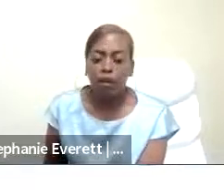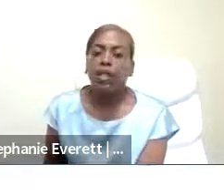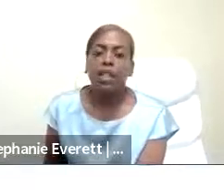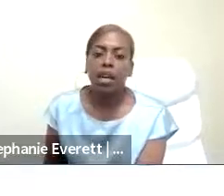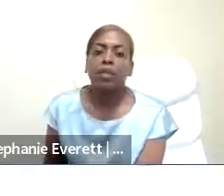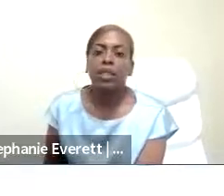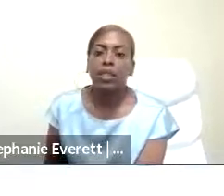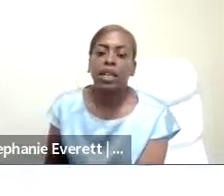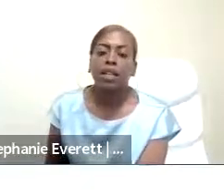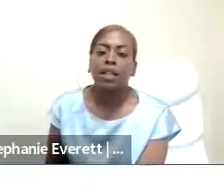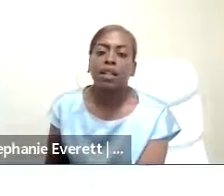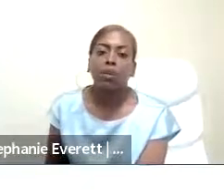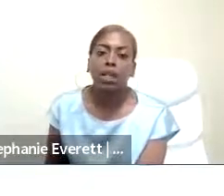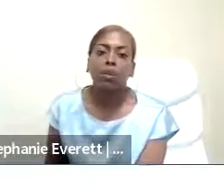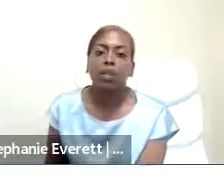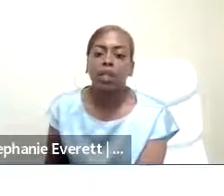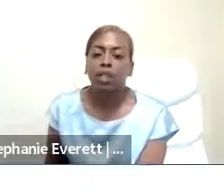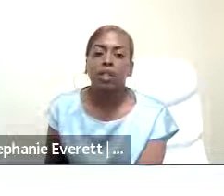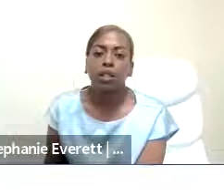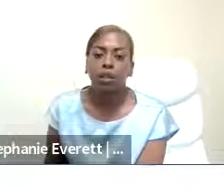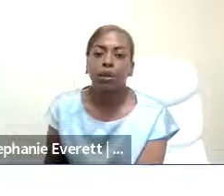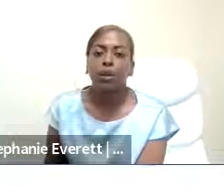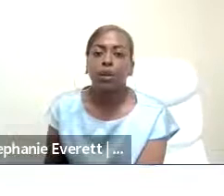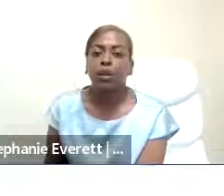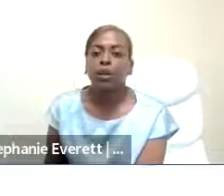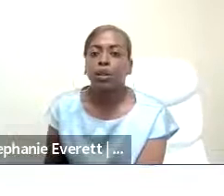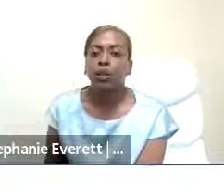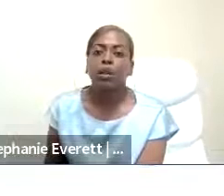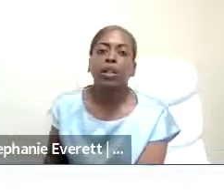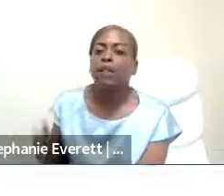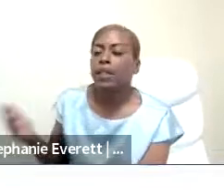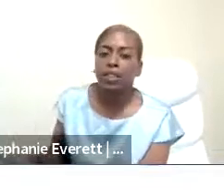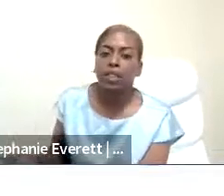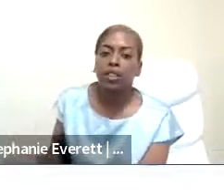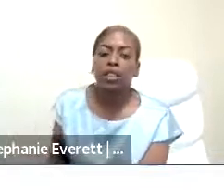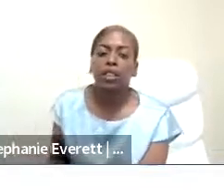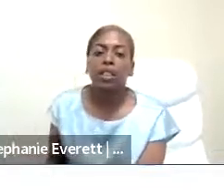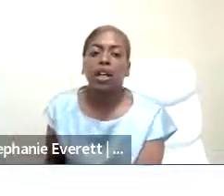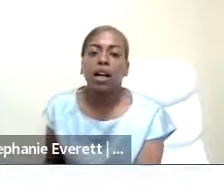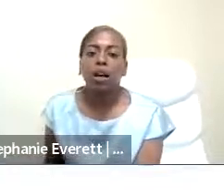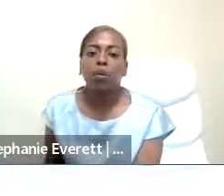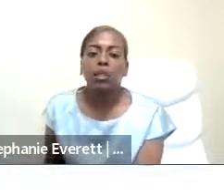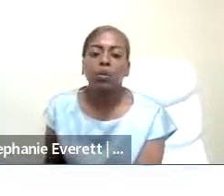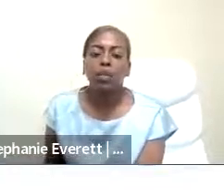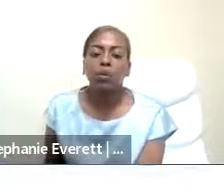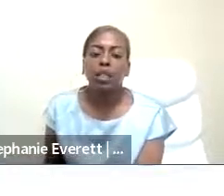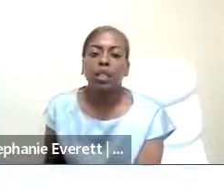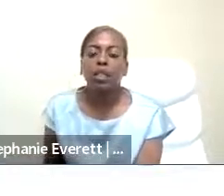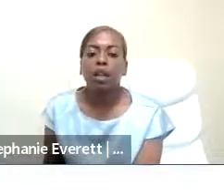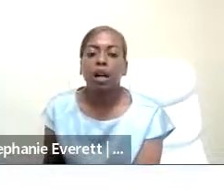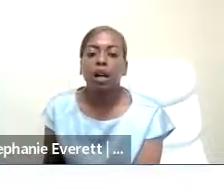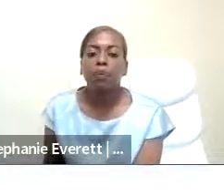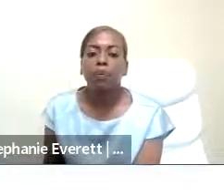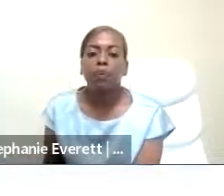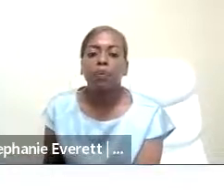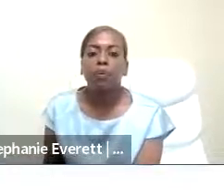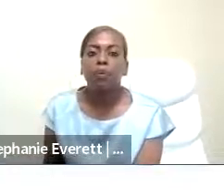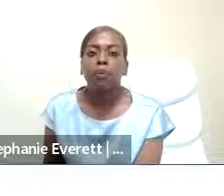one every time we decided that a complaint would need to go toward an investigation, which would be